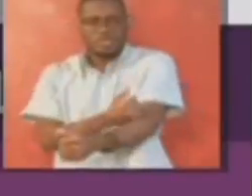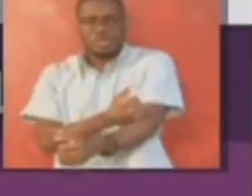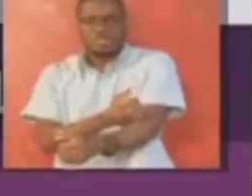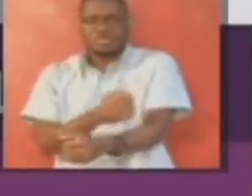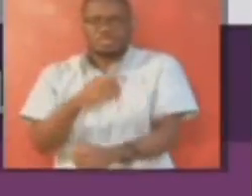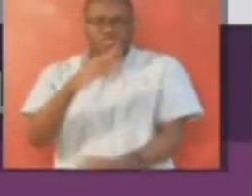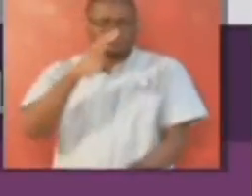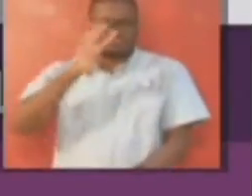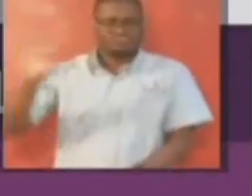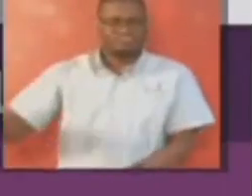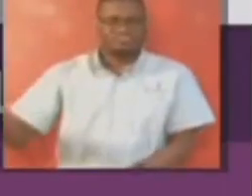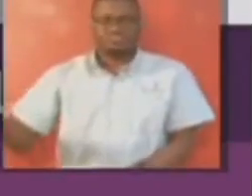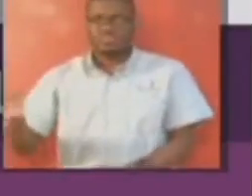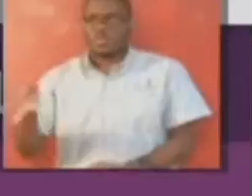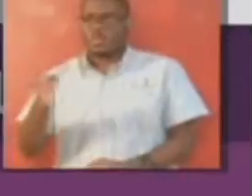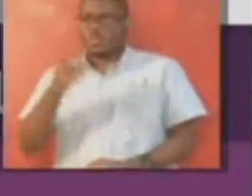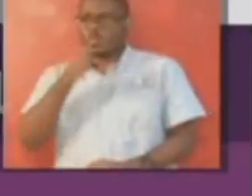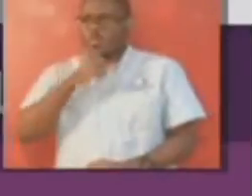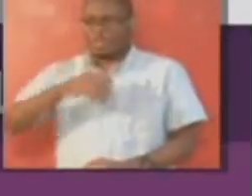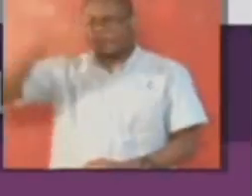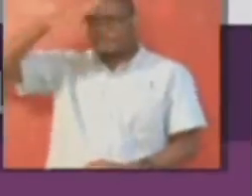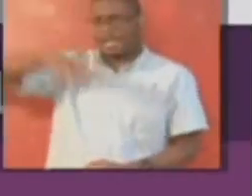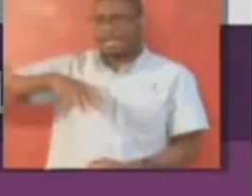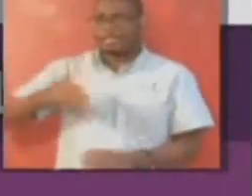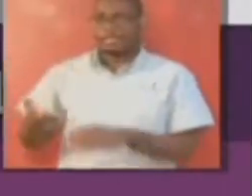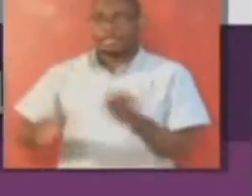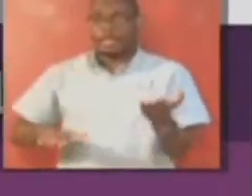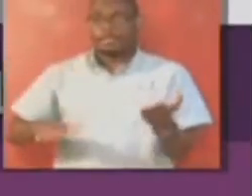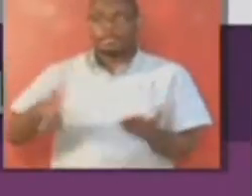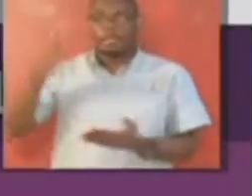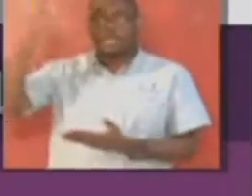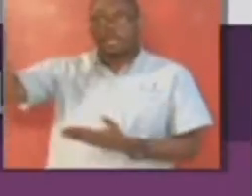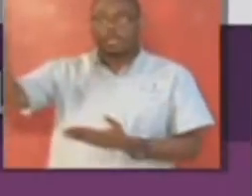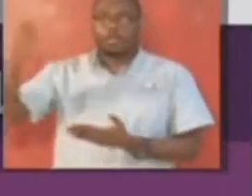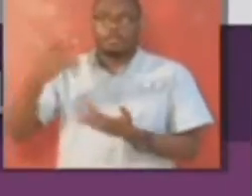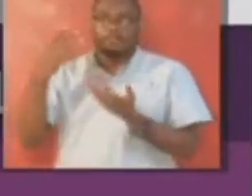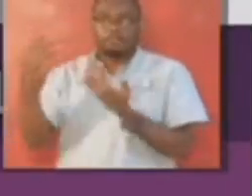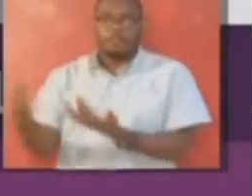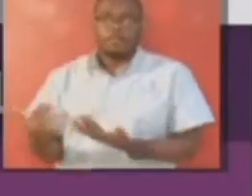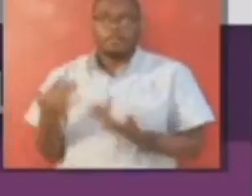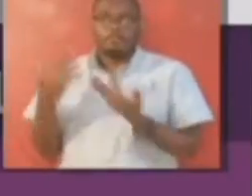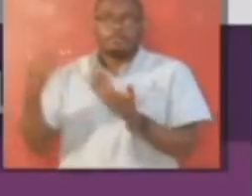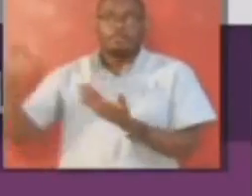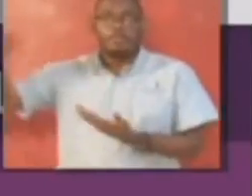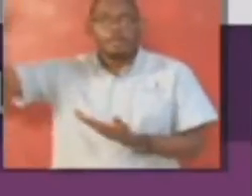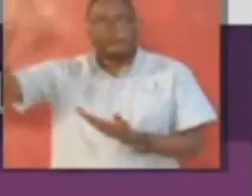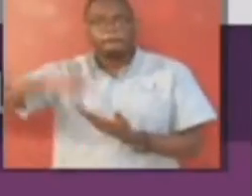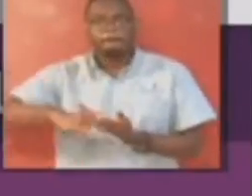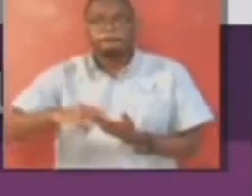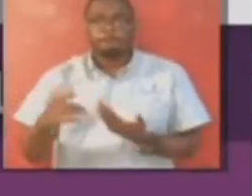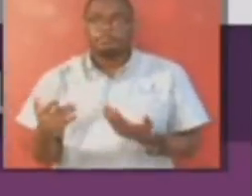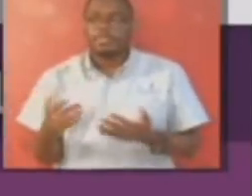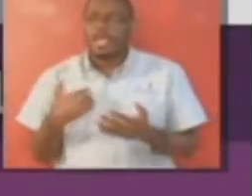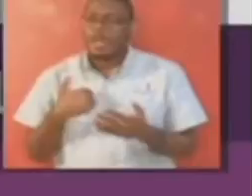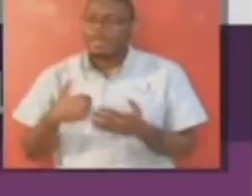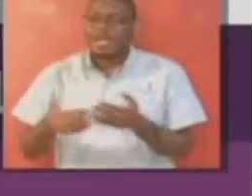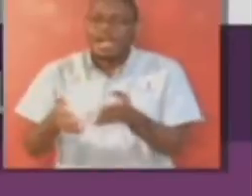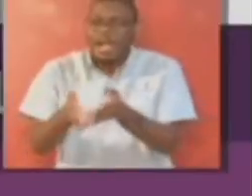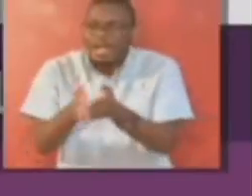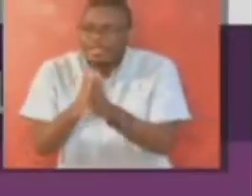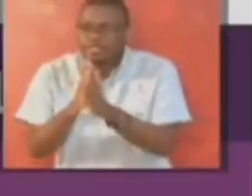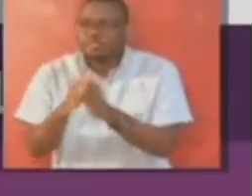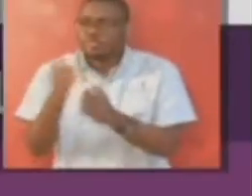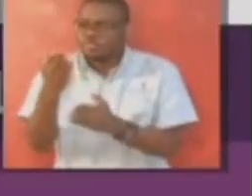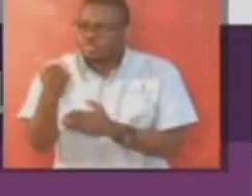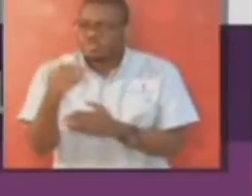elderly gentleman passing away abroad while waiting to come back home. So I want to ask, when something like this happens, obviously you would be concerned